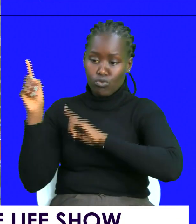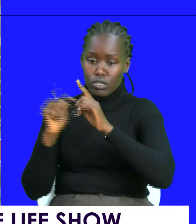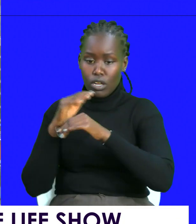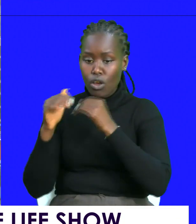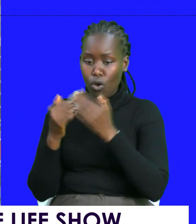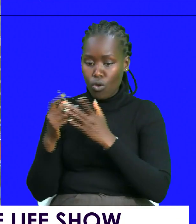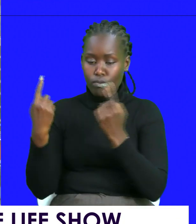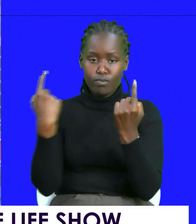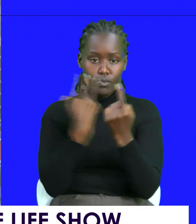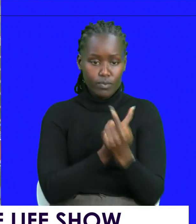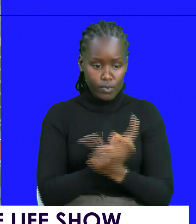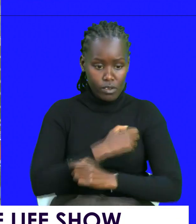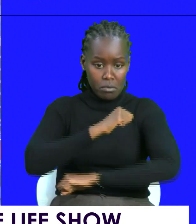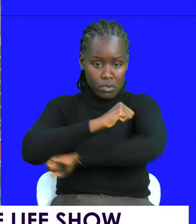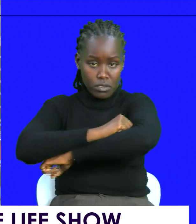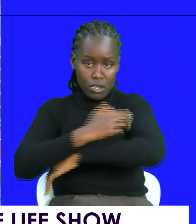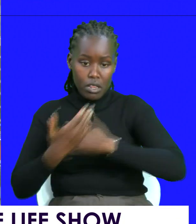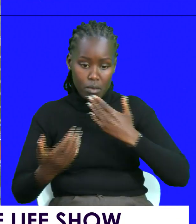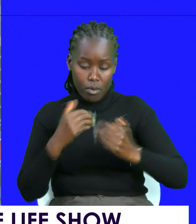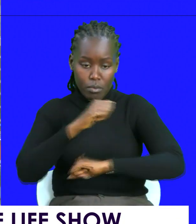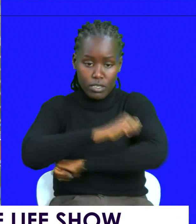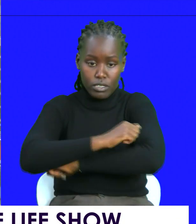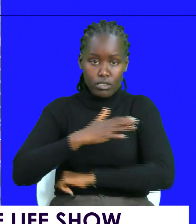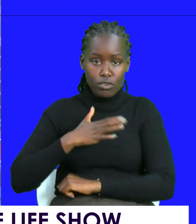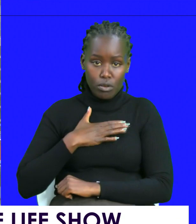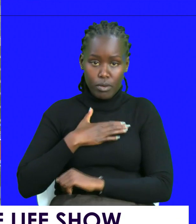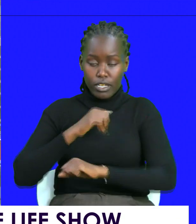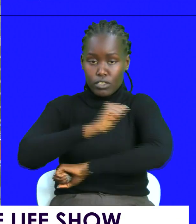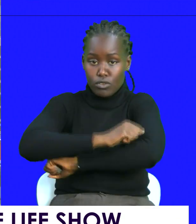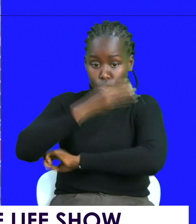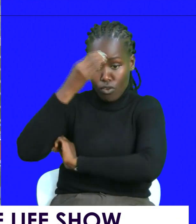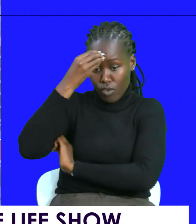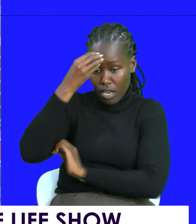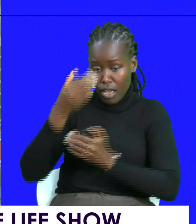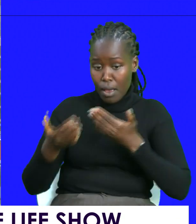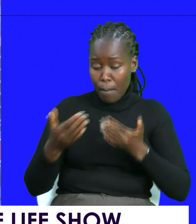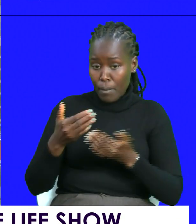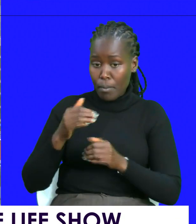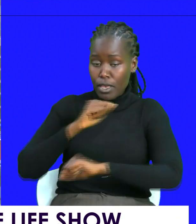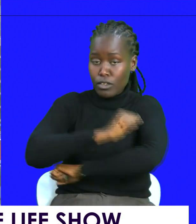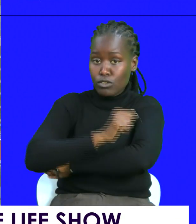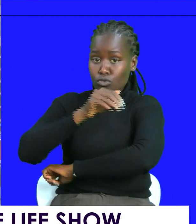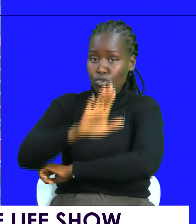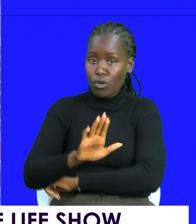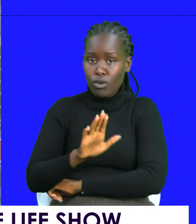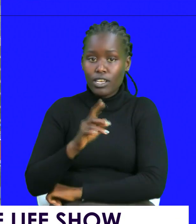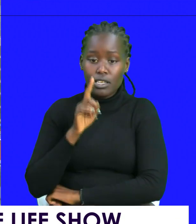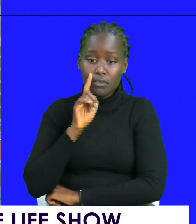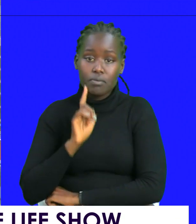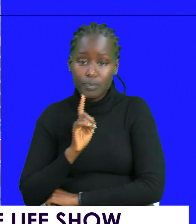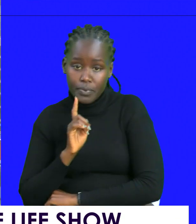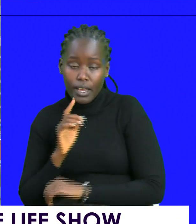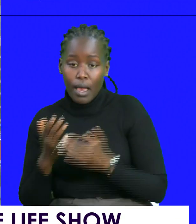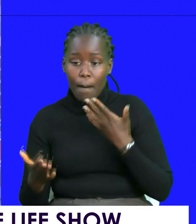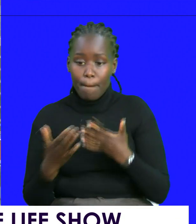different schools. Maybe my school is the school of anger. Your school may be the school of lust. You may be operating